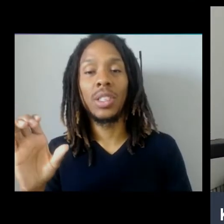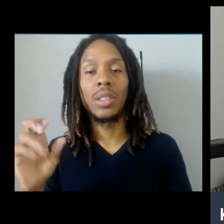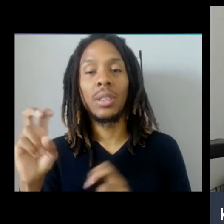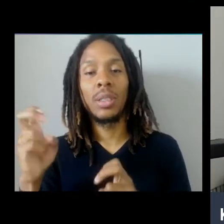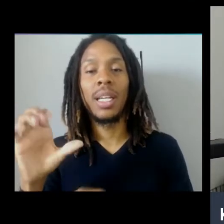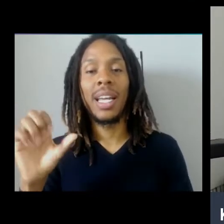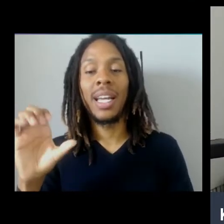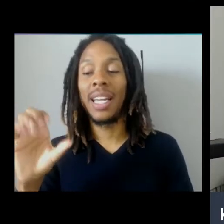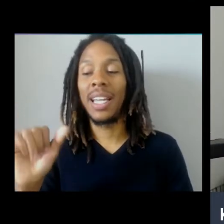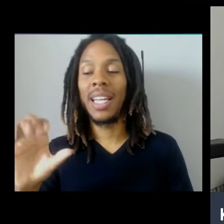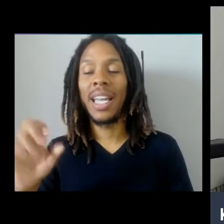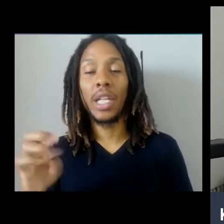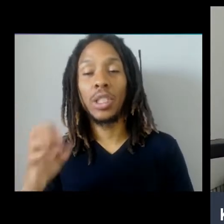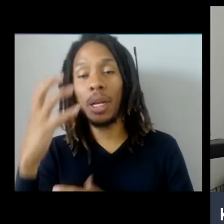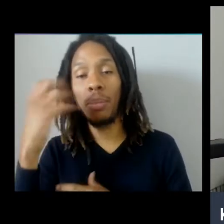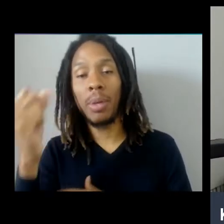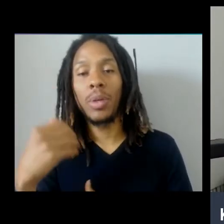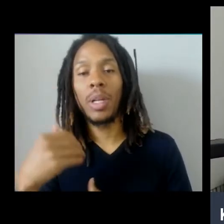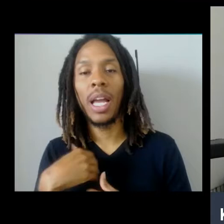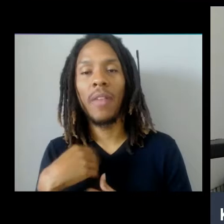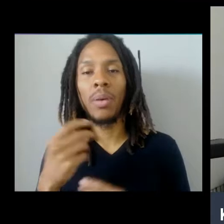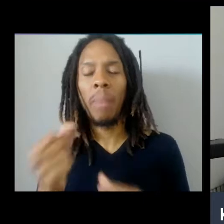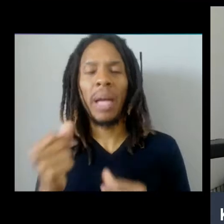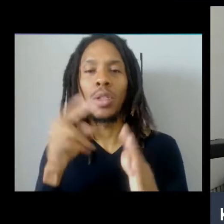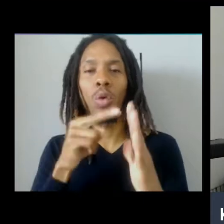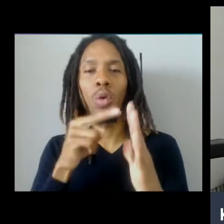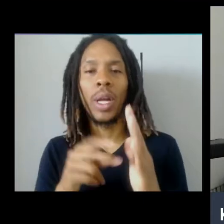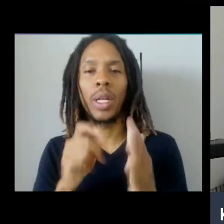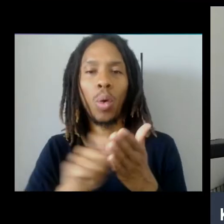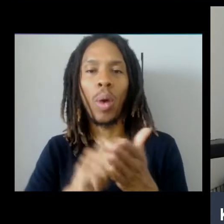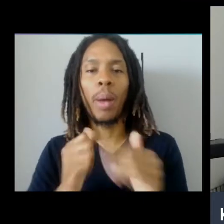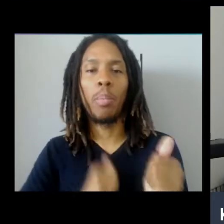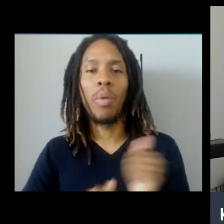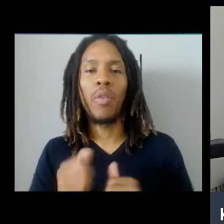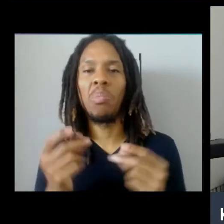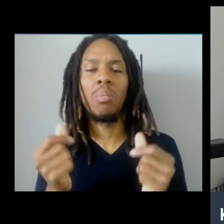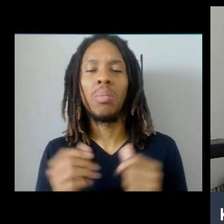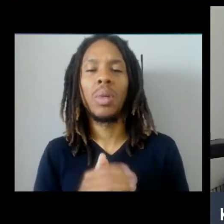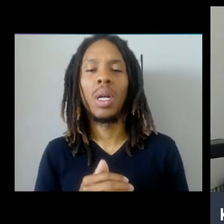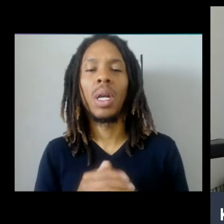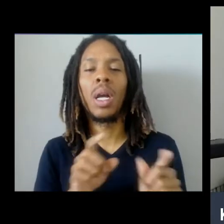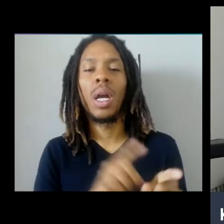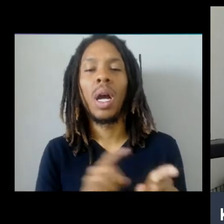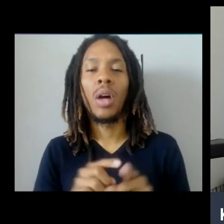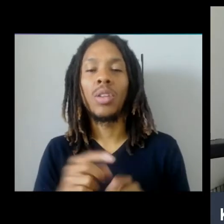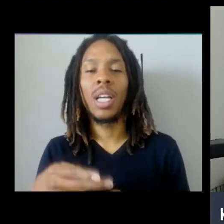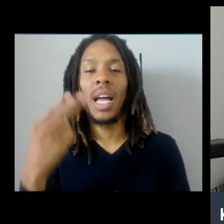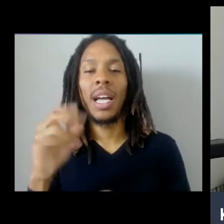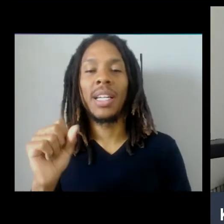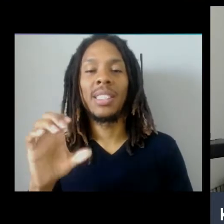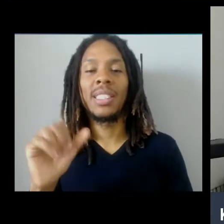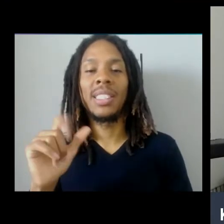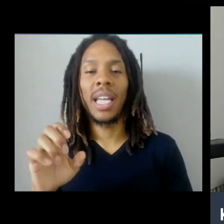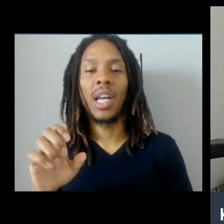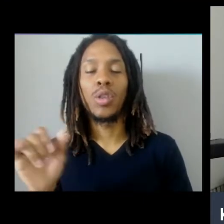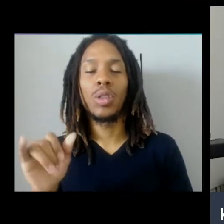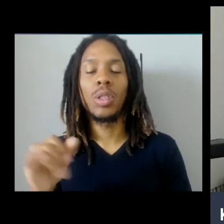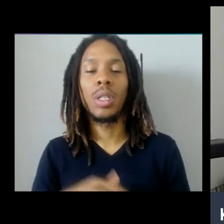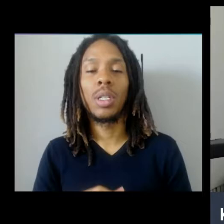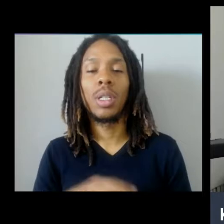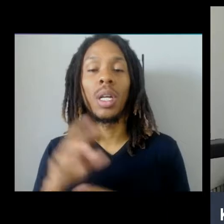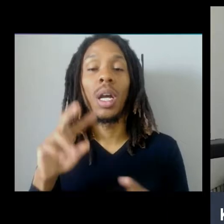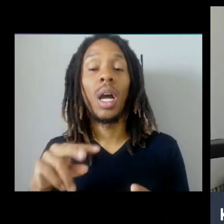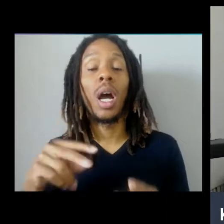and you get microsecond reads and writes performance, and also high scale along with that. On the flip side,